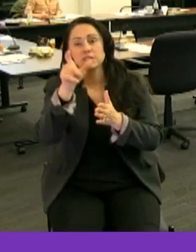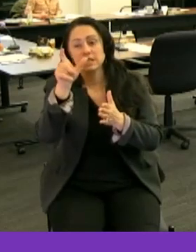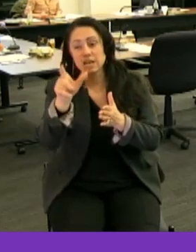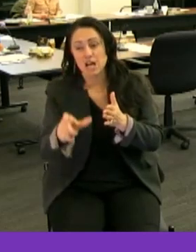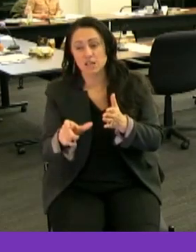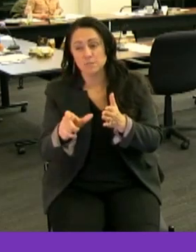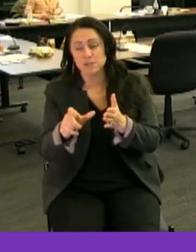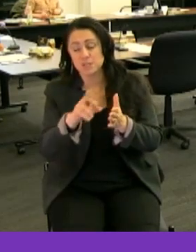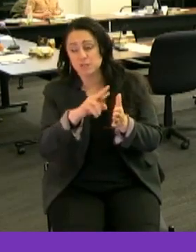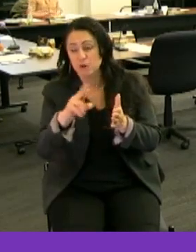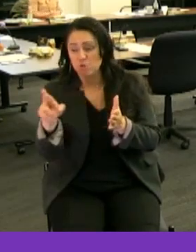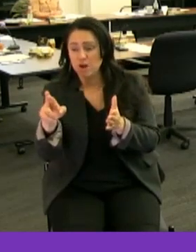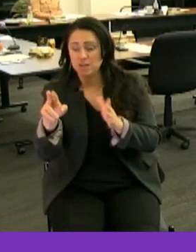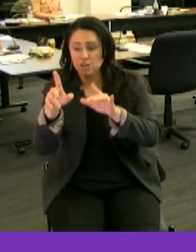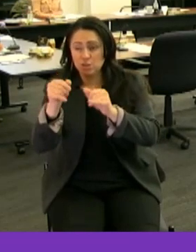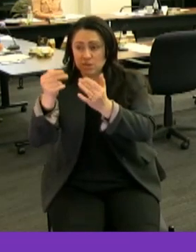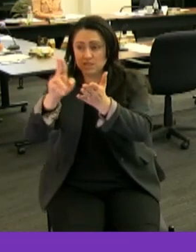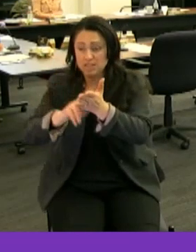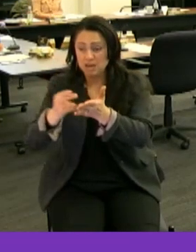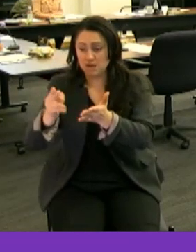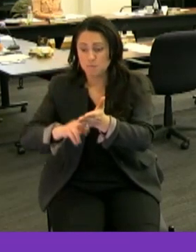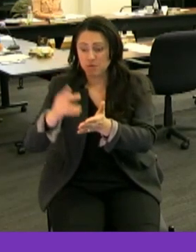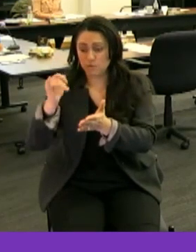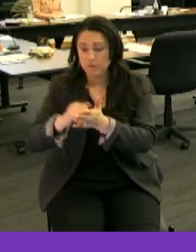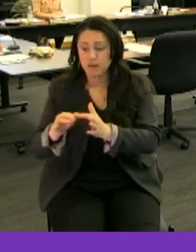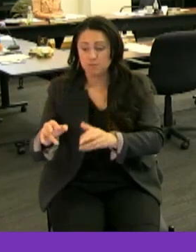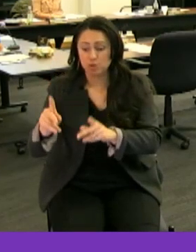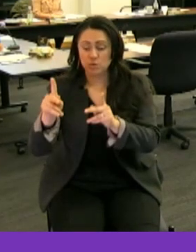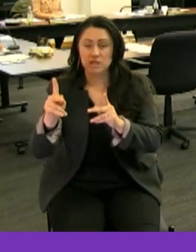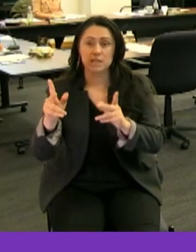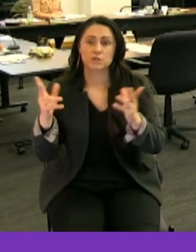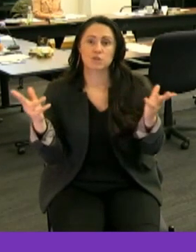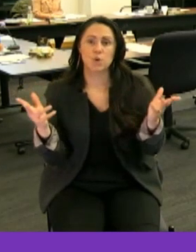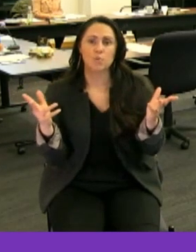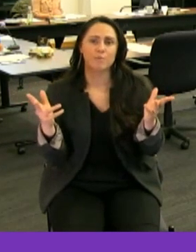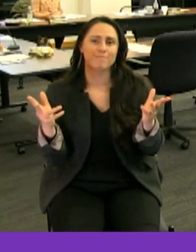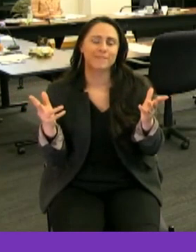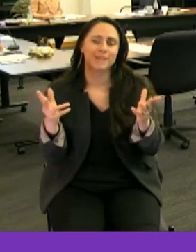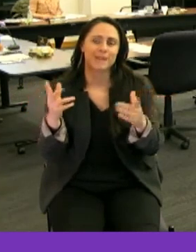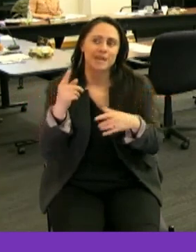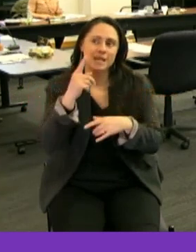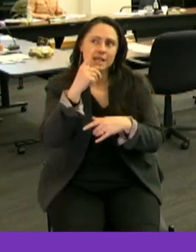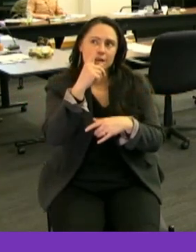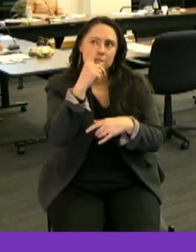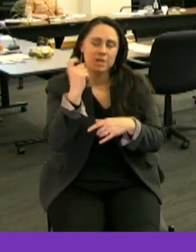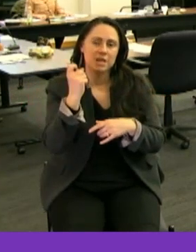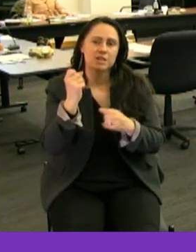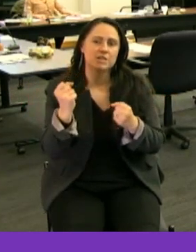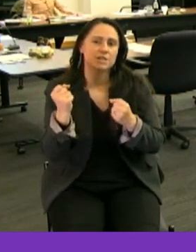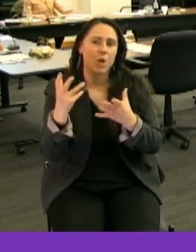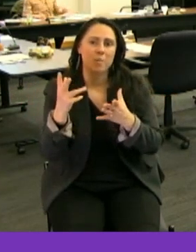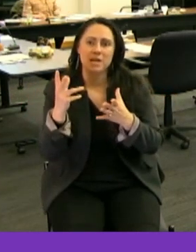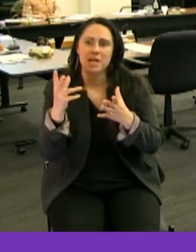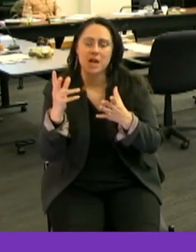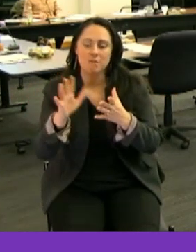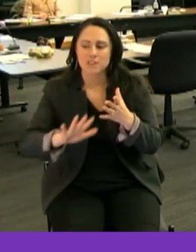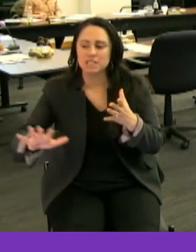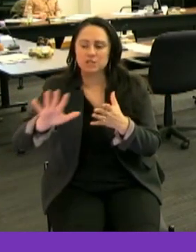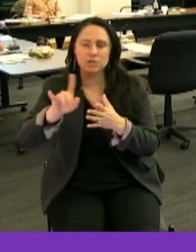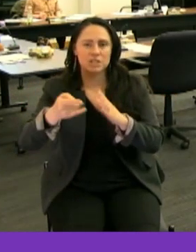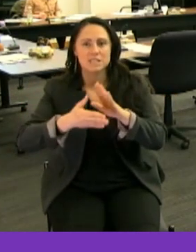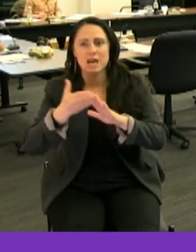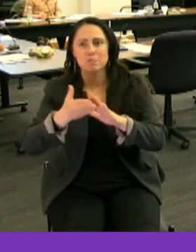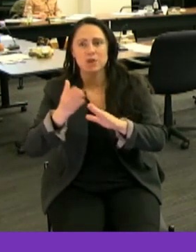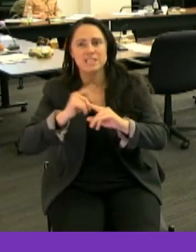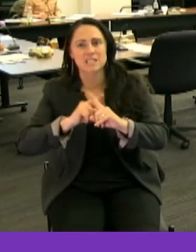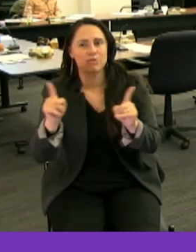the far right where you can sign up for that opportunity. And so, given the fact that so many of these districts just operate a